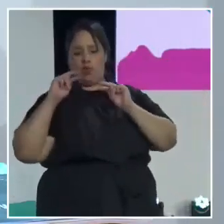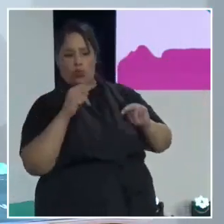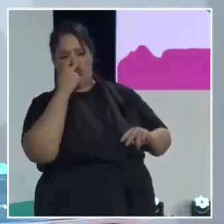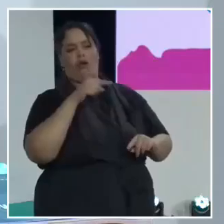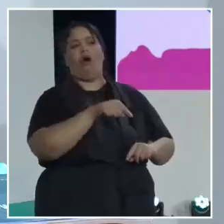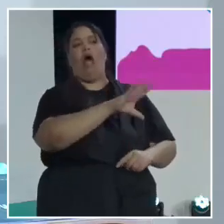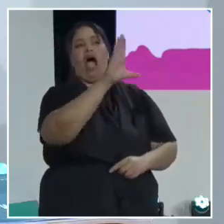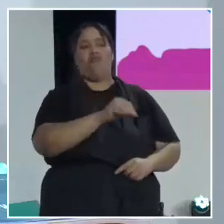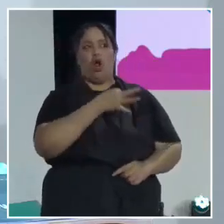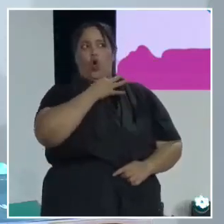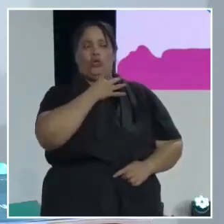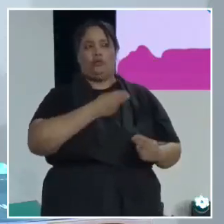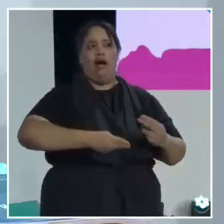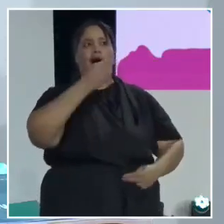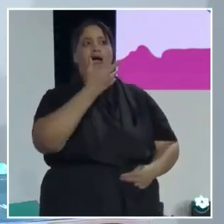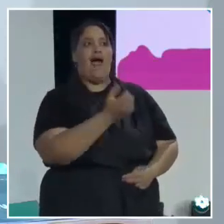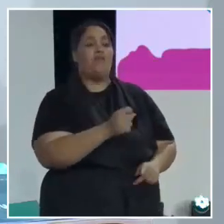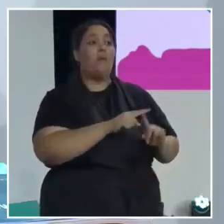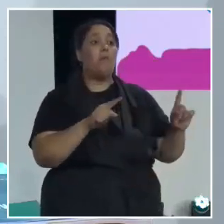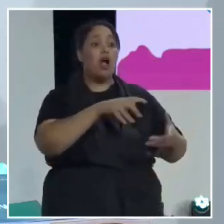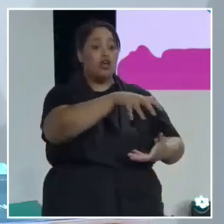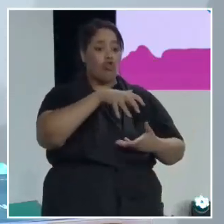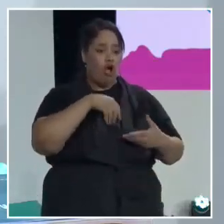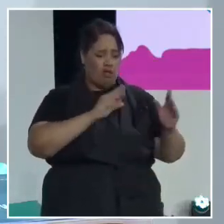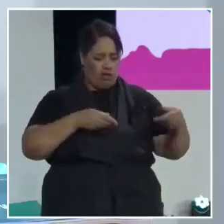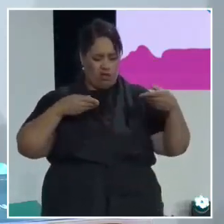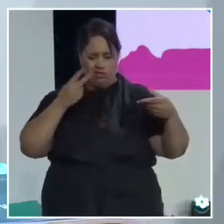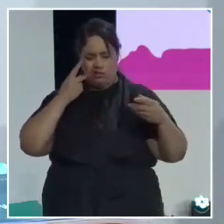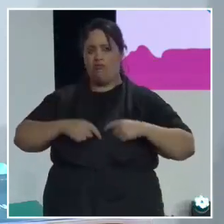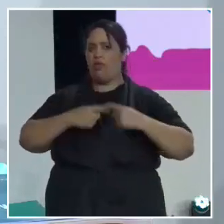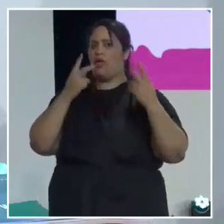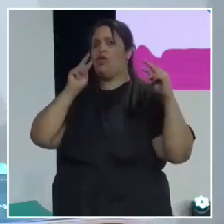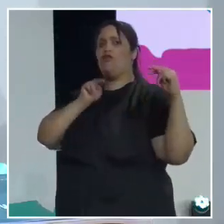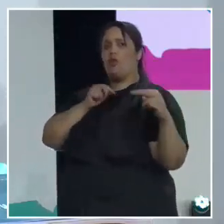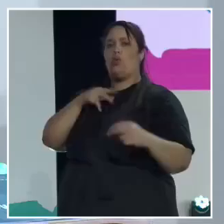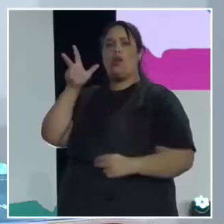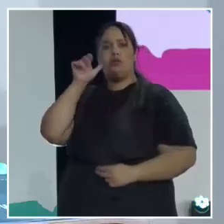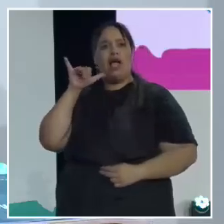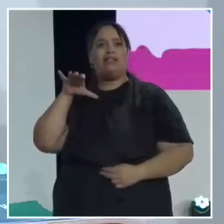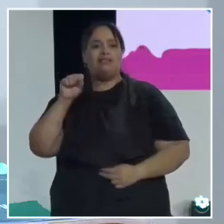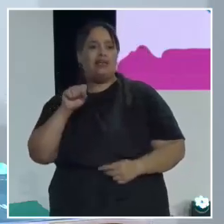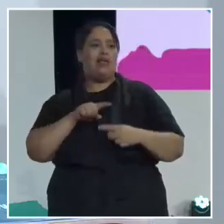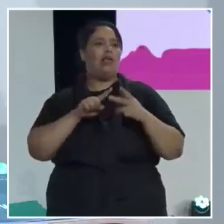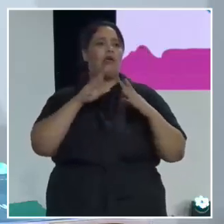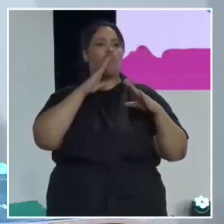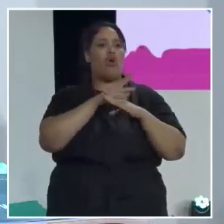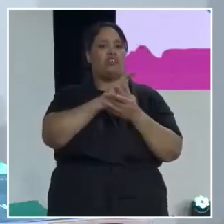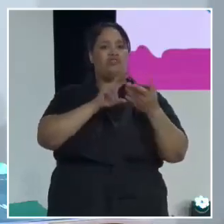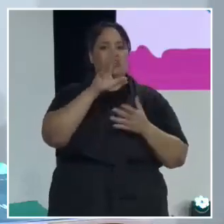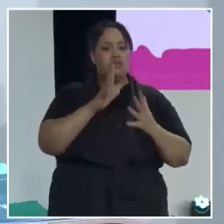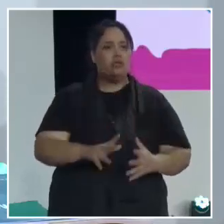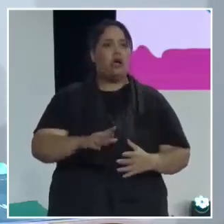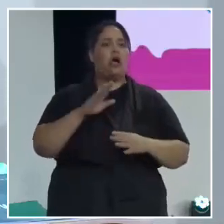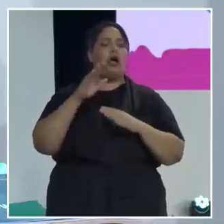riskier. And actually, the data shows otherwise. We've heard from the IFC this week, we've heard from private investors, private equity funds,